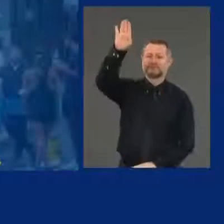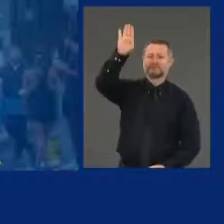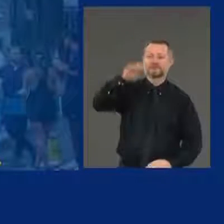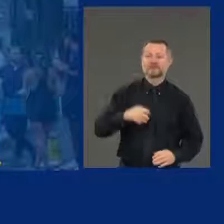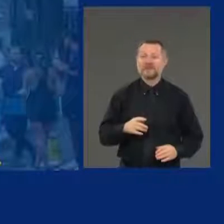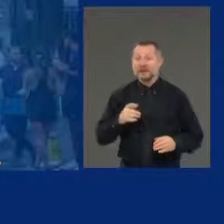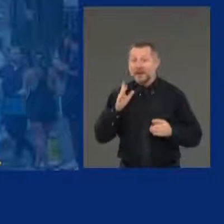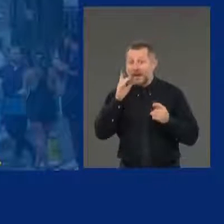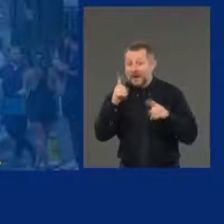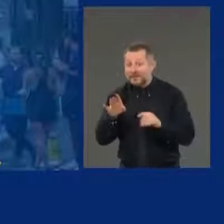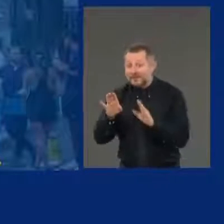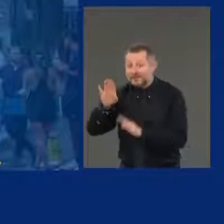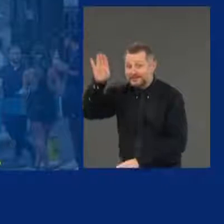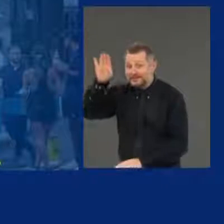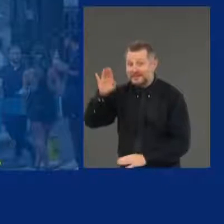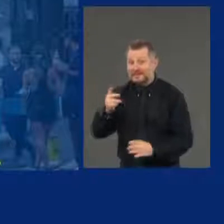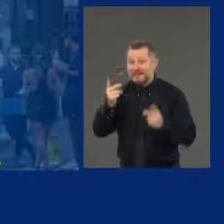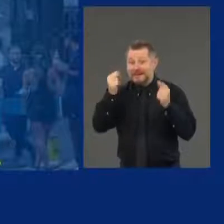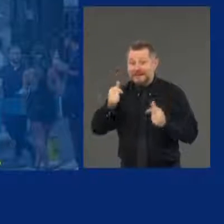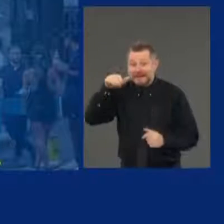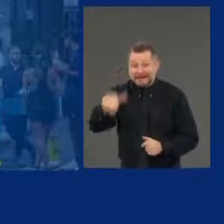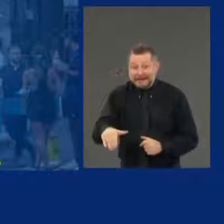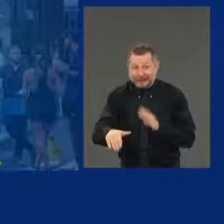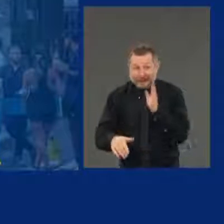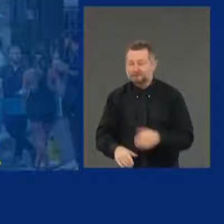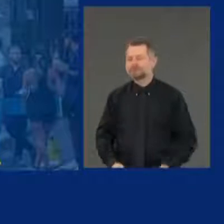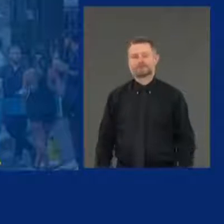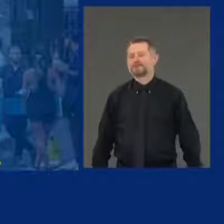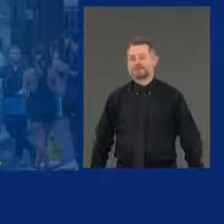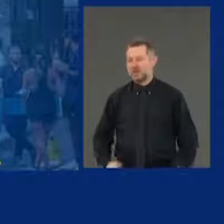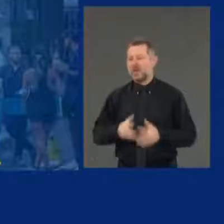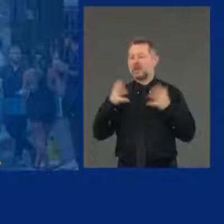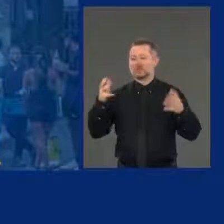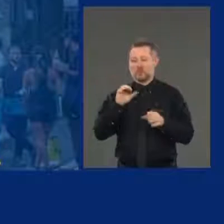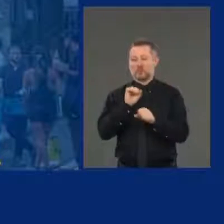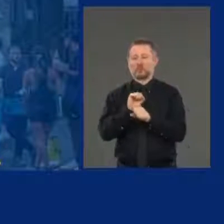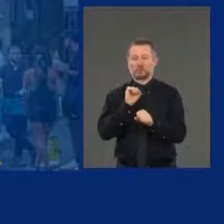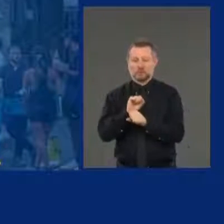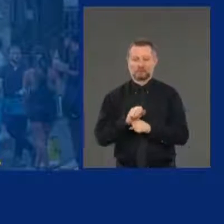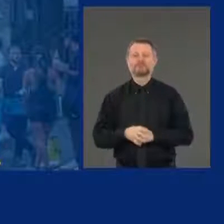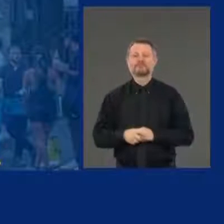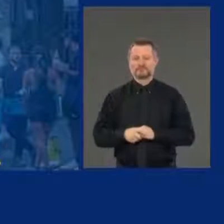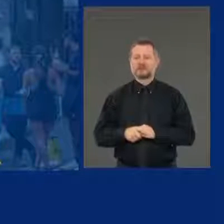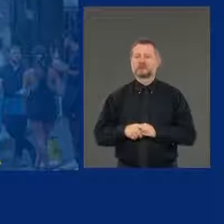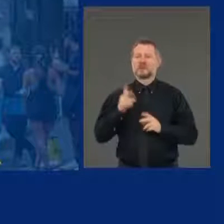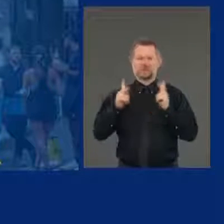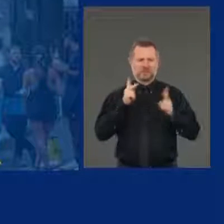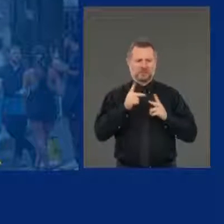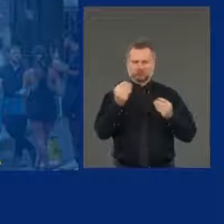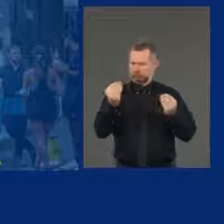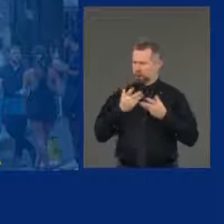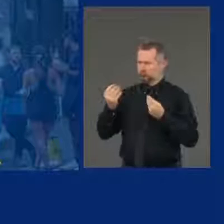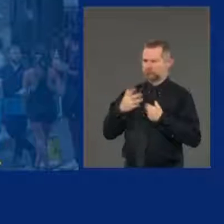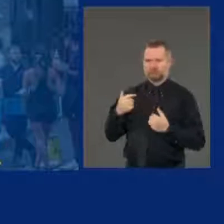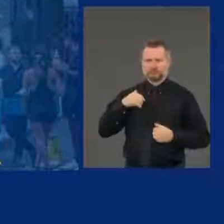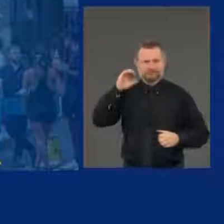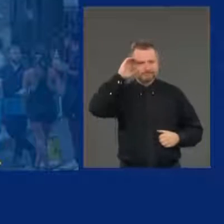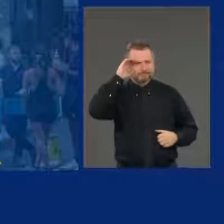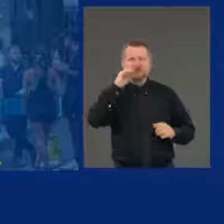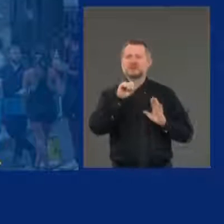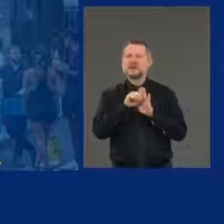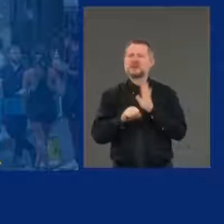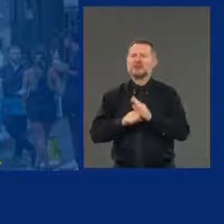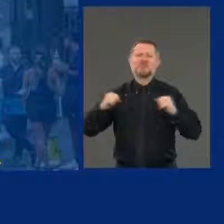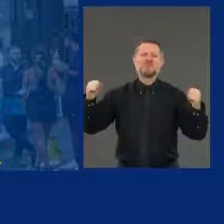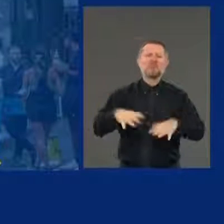back that quickly. Now, we're getting reports from all across the state that there are large gatherings, social distancing